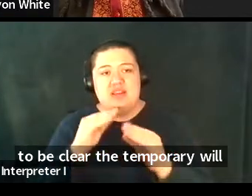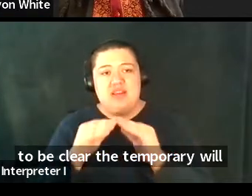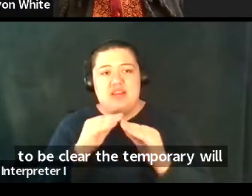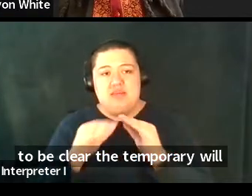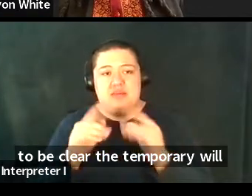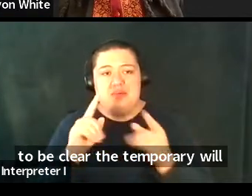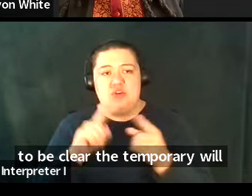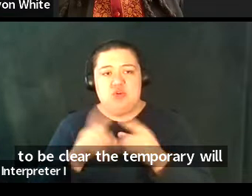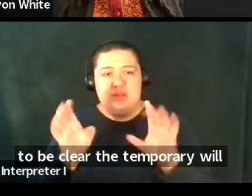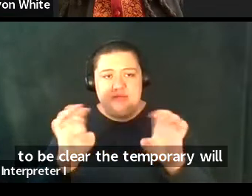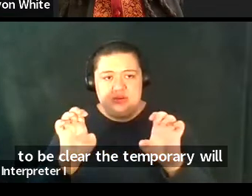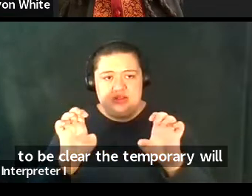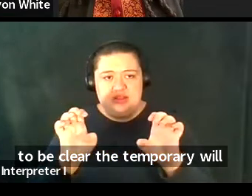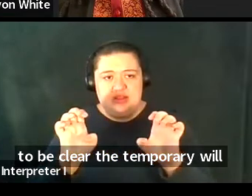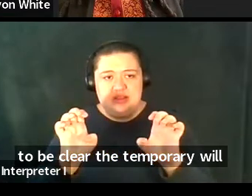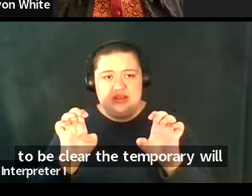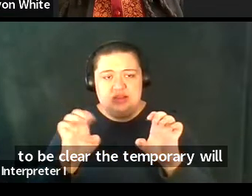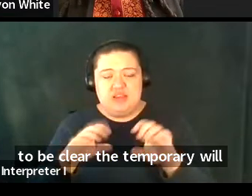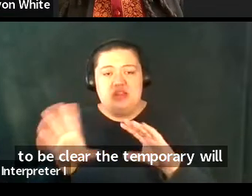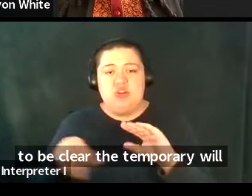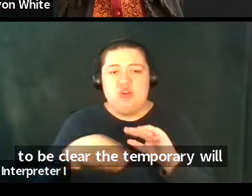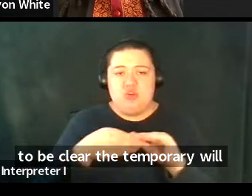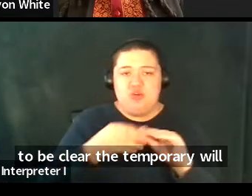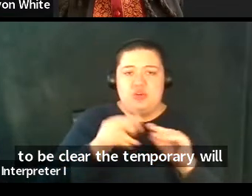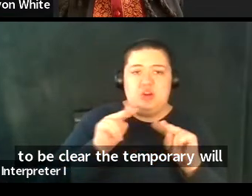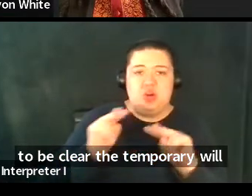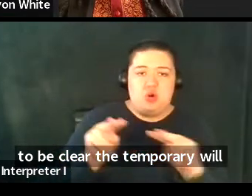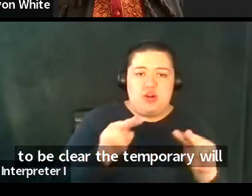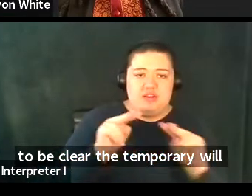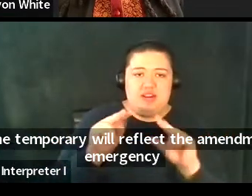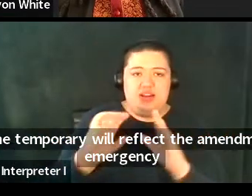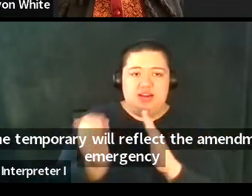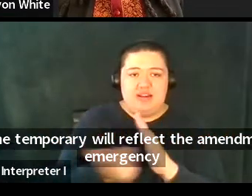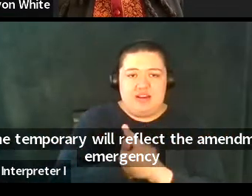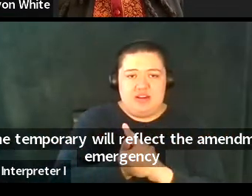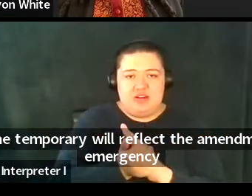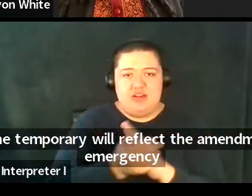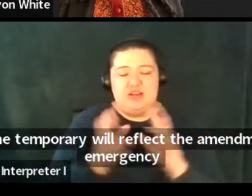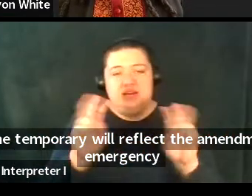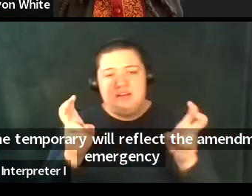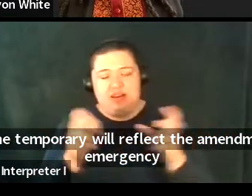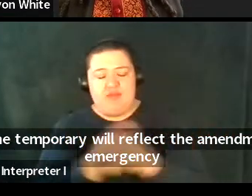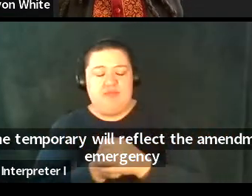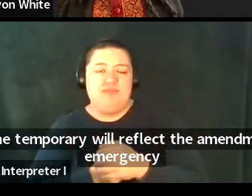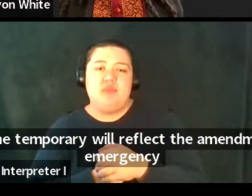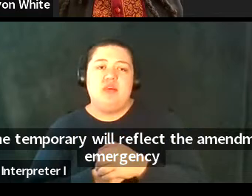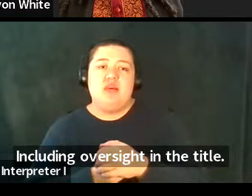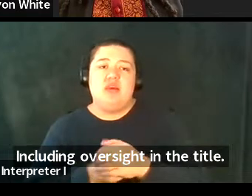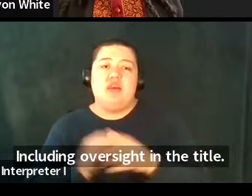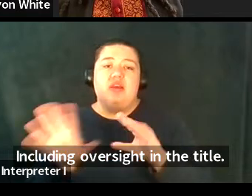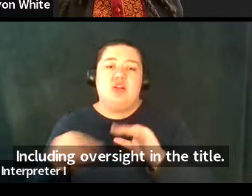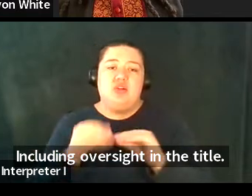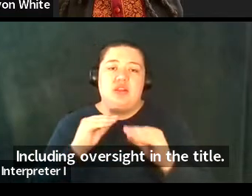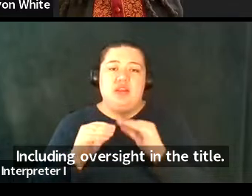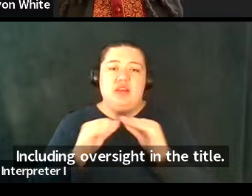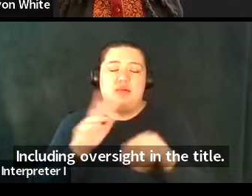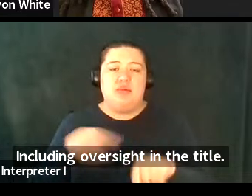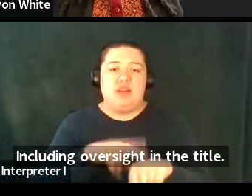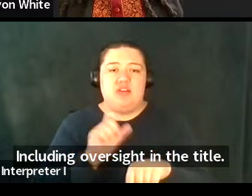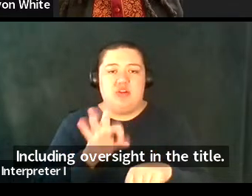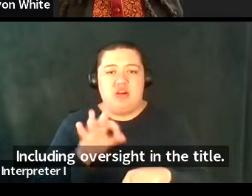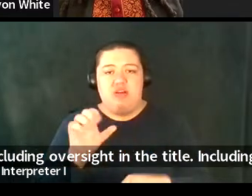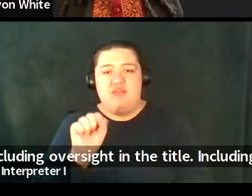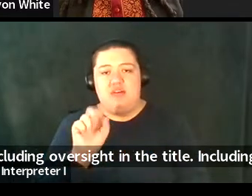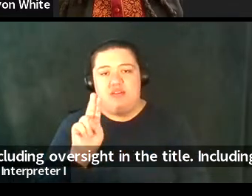the emergency, Including oversight in the title. including oversight in the title, including the amendment nature of a